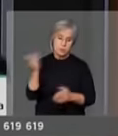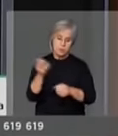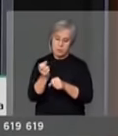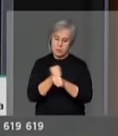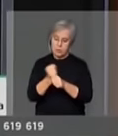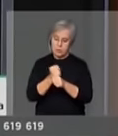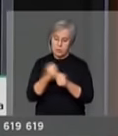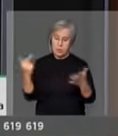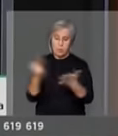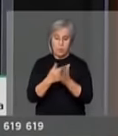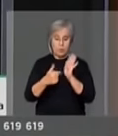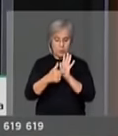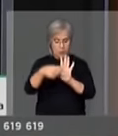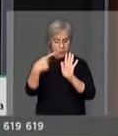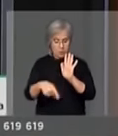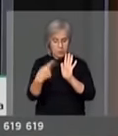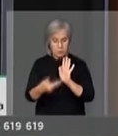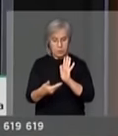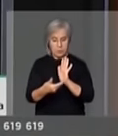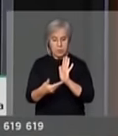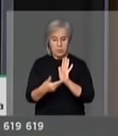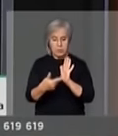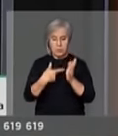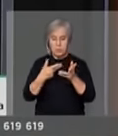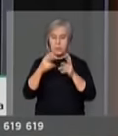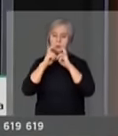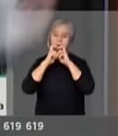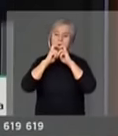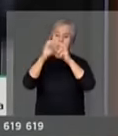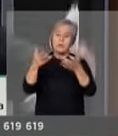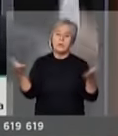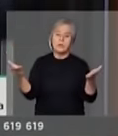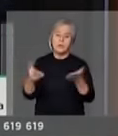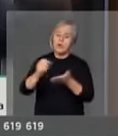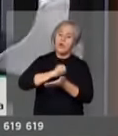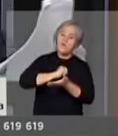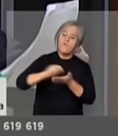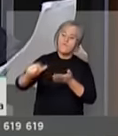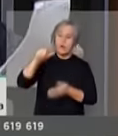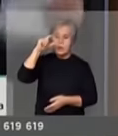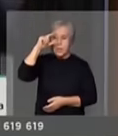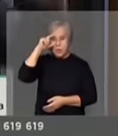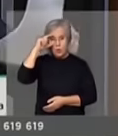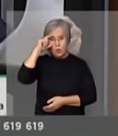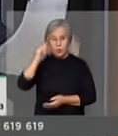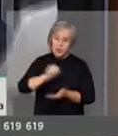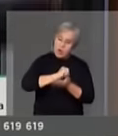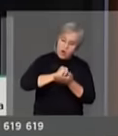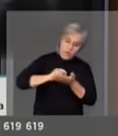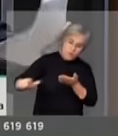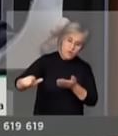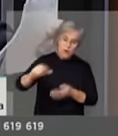Daquele espetáculo deplorável que eu quero gritar aqui, fora Cunha!